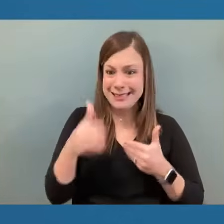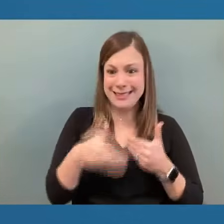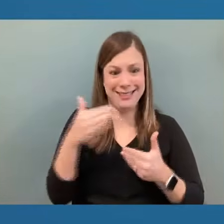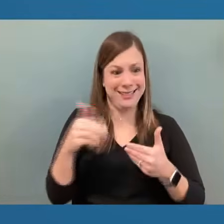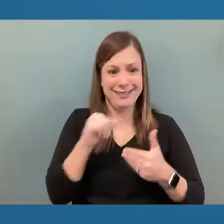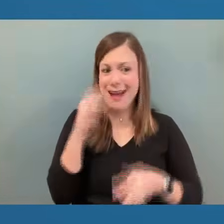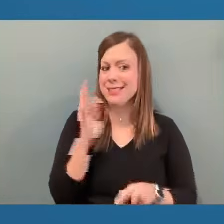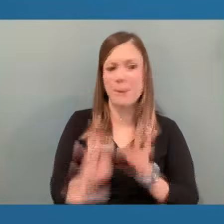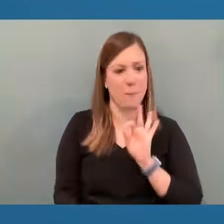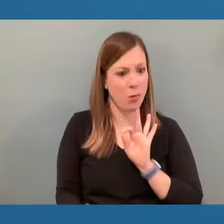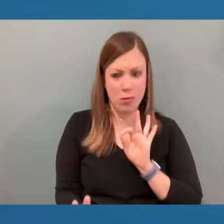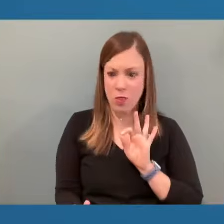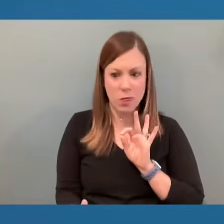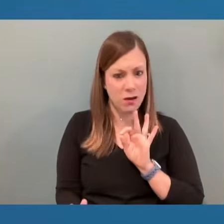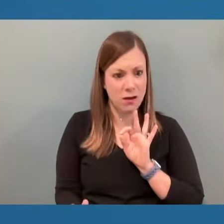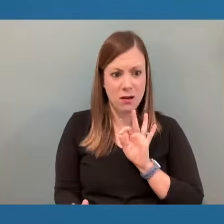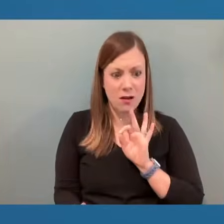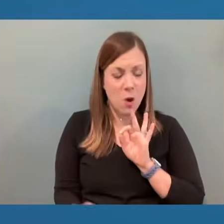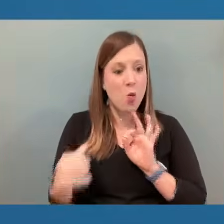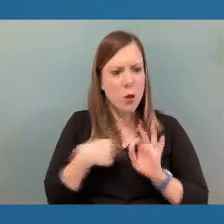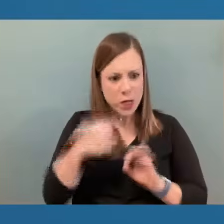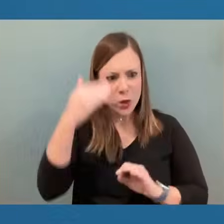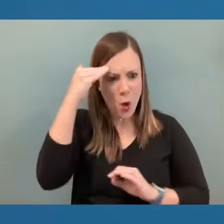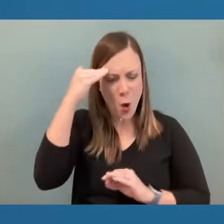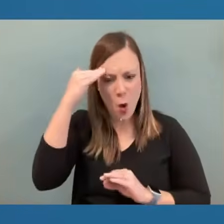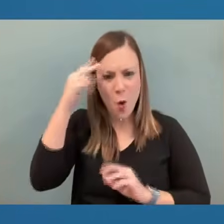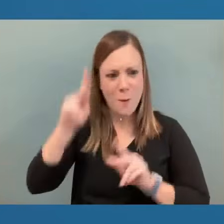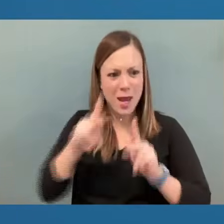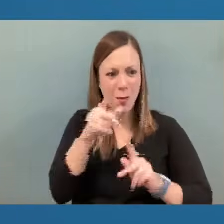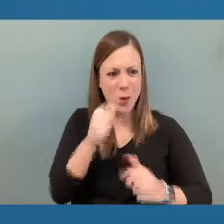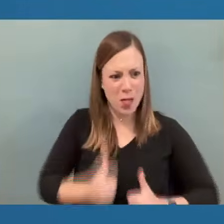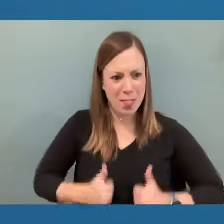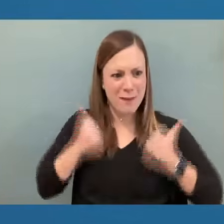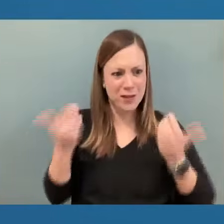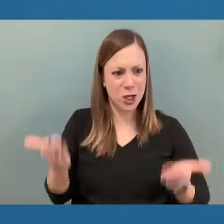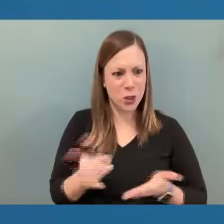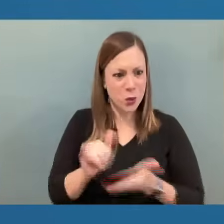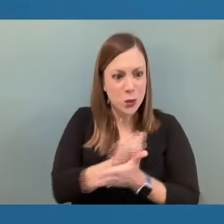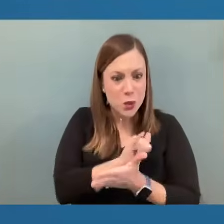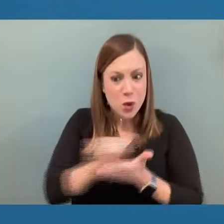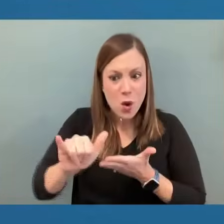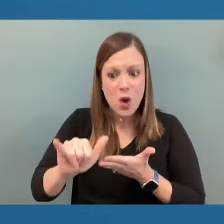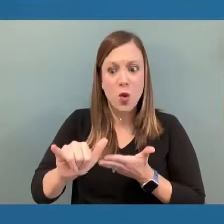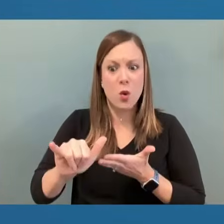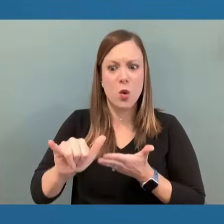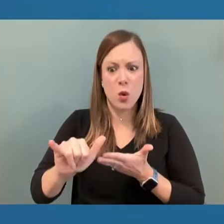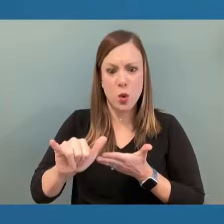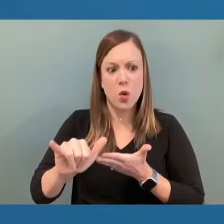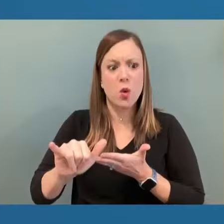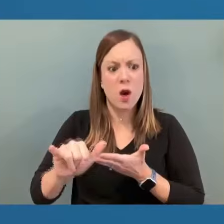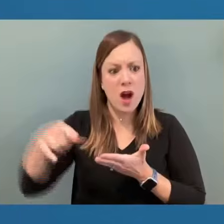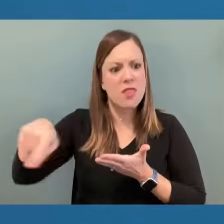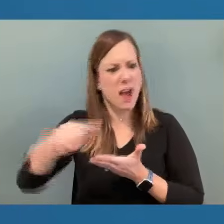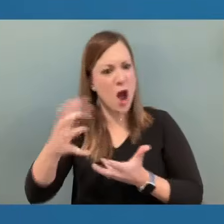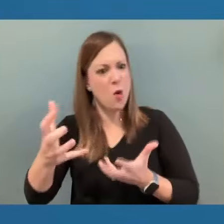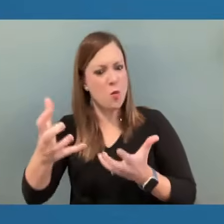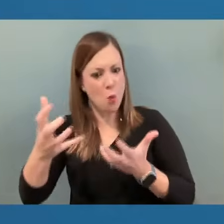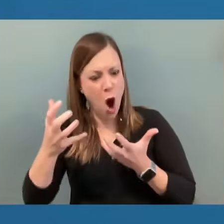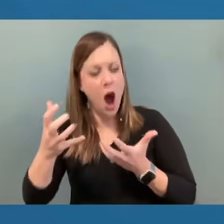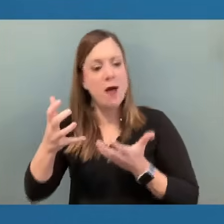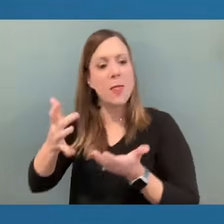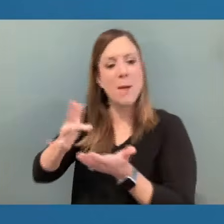Yorkers around the state, the majority of whom sort of want medical aid and dying